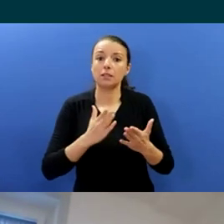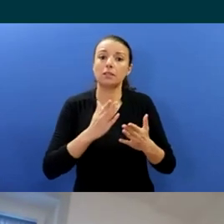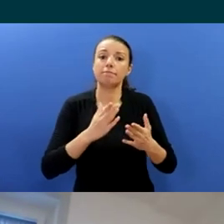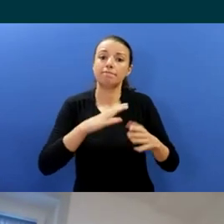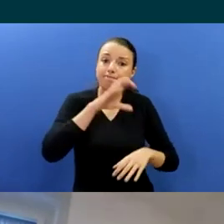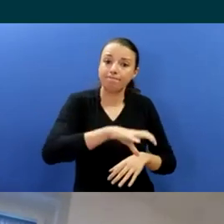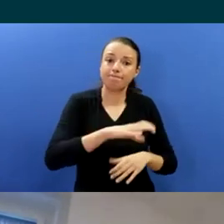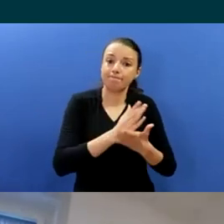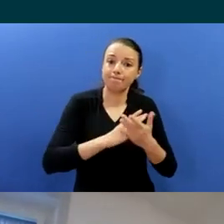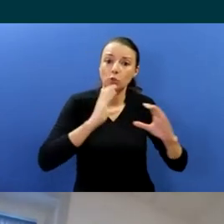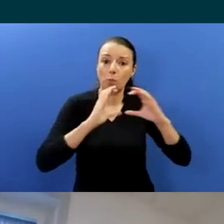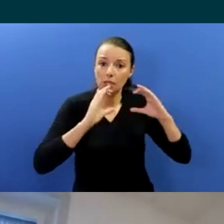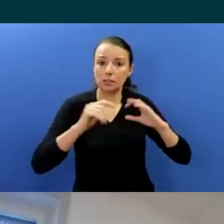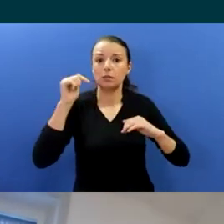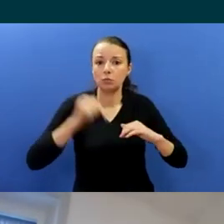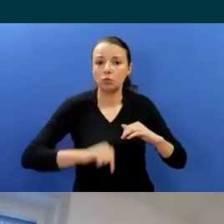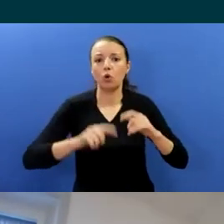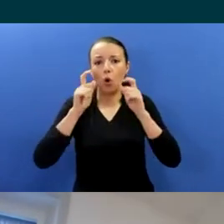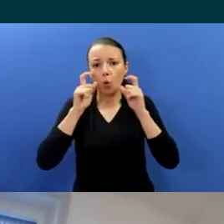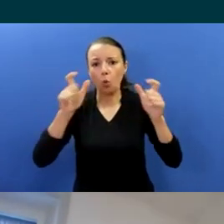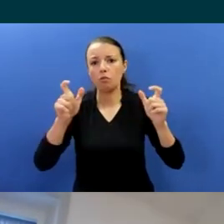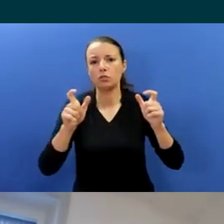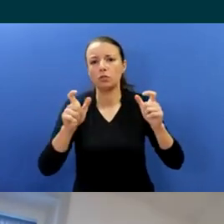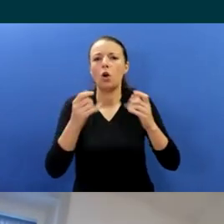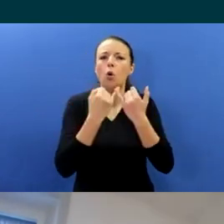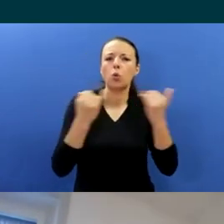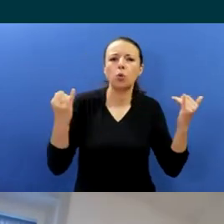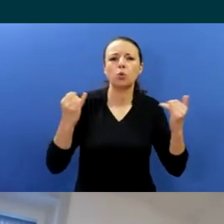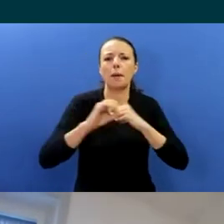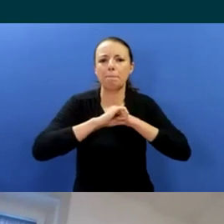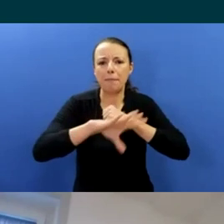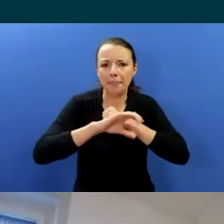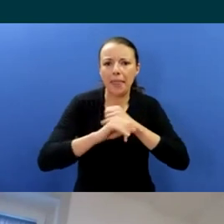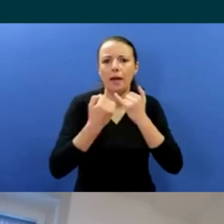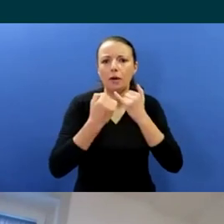we invited people in general. But we made a learning that